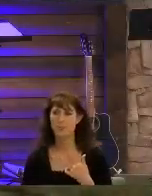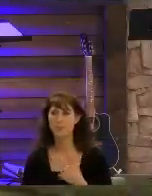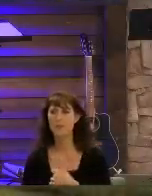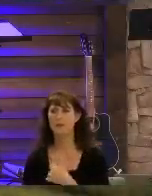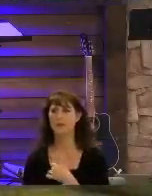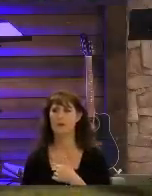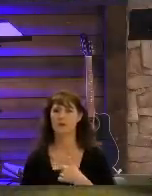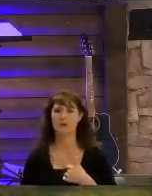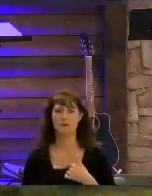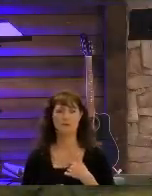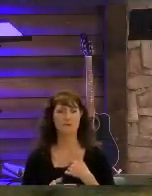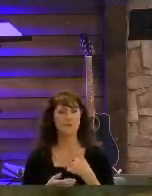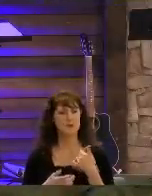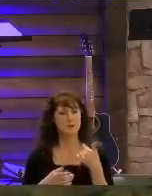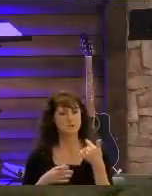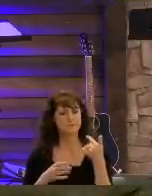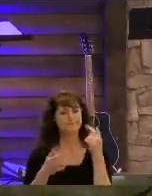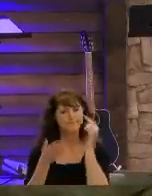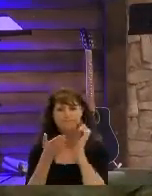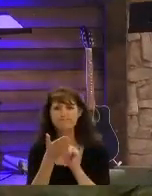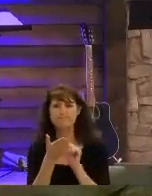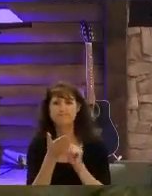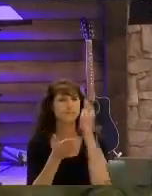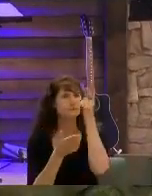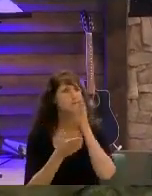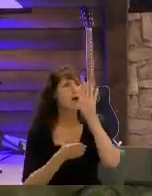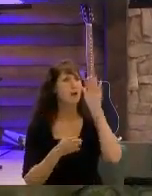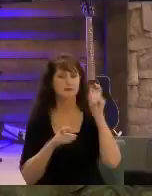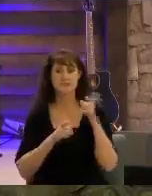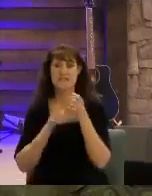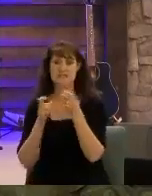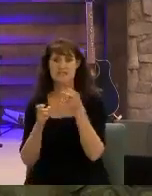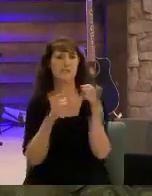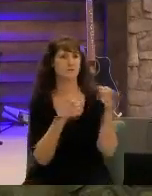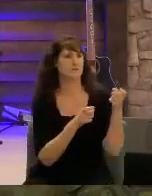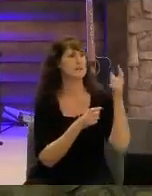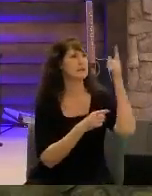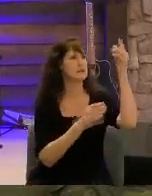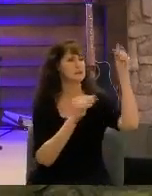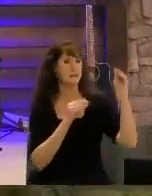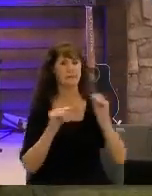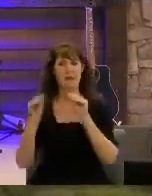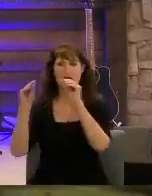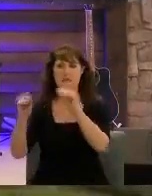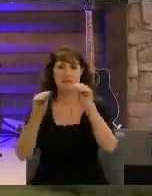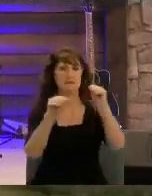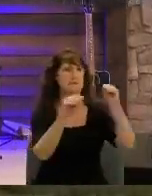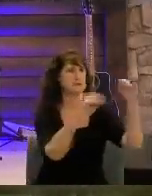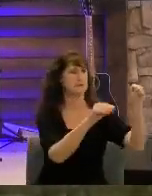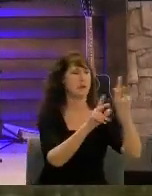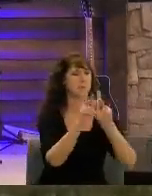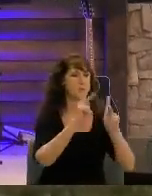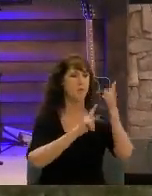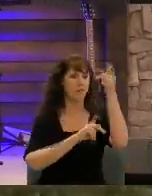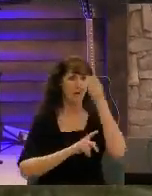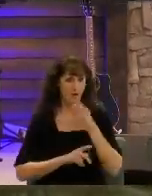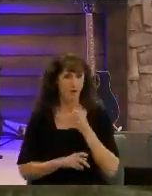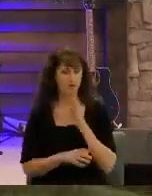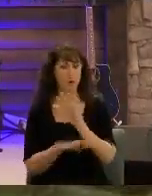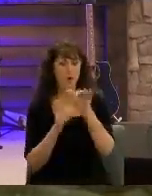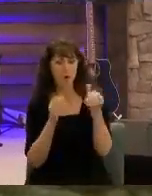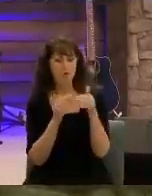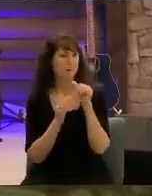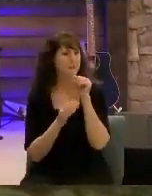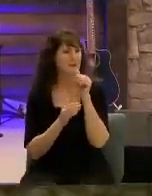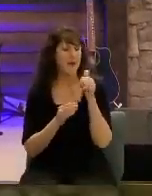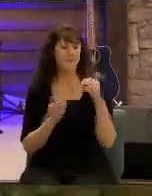as we recognize the gifts of God that God has placed in our midst, and the people of God, and all of them won't be up